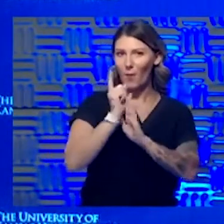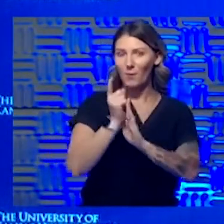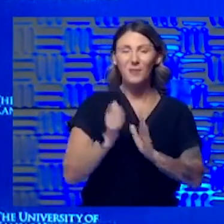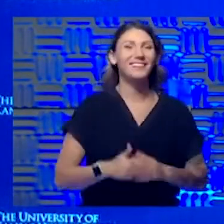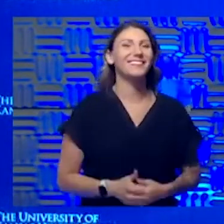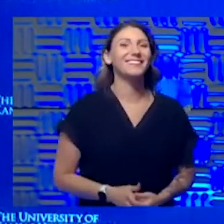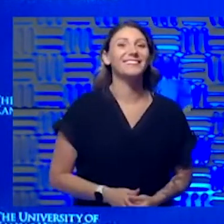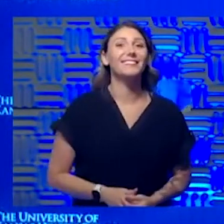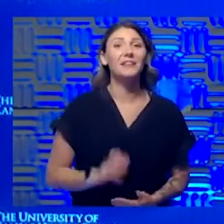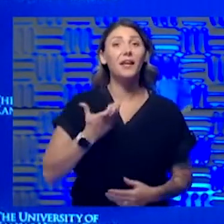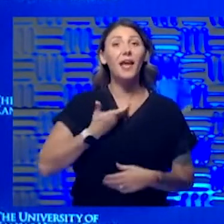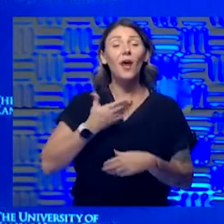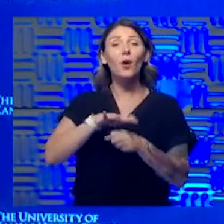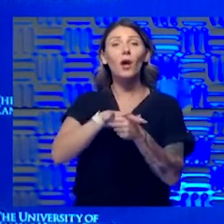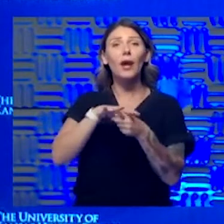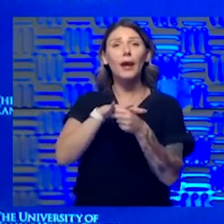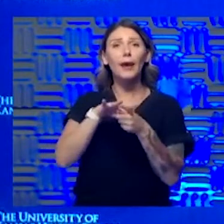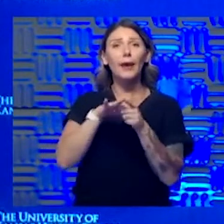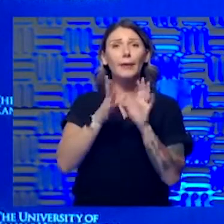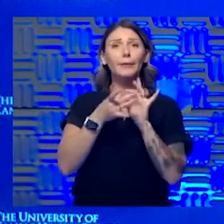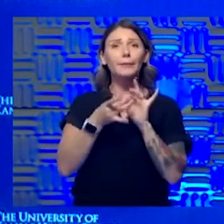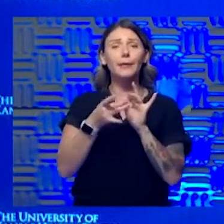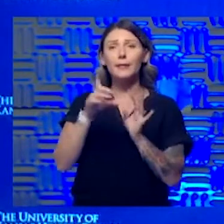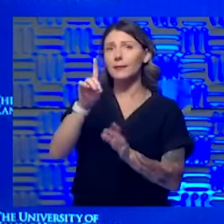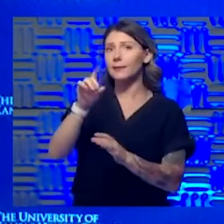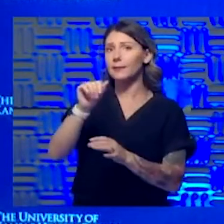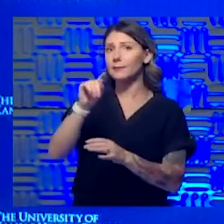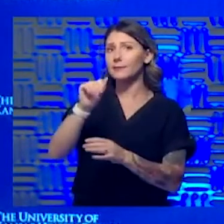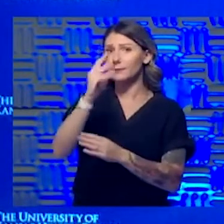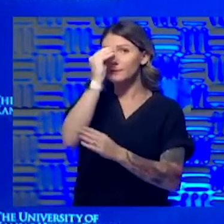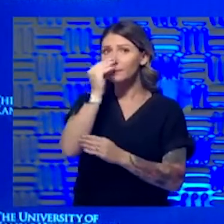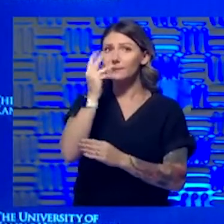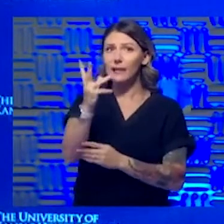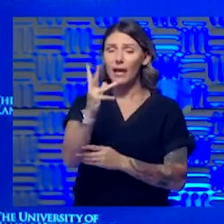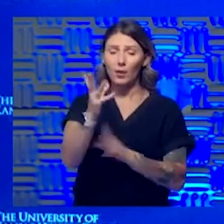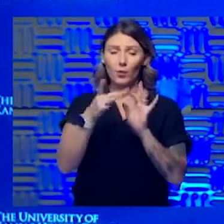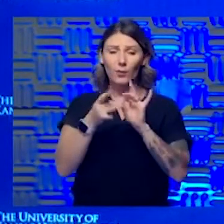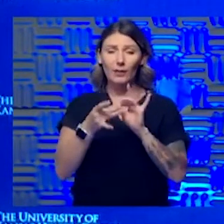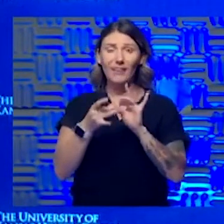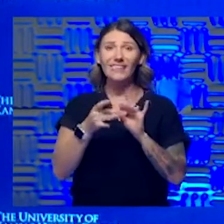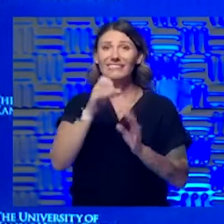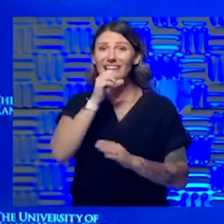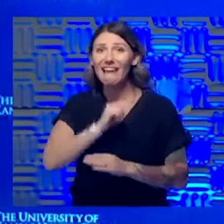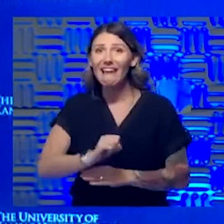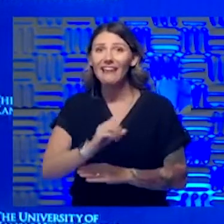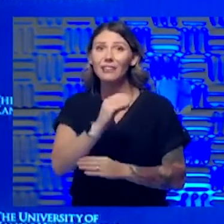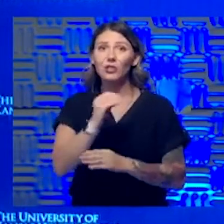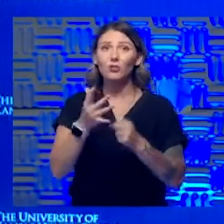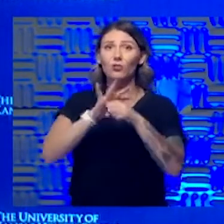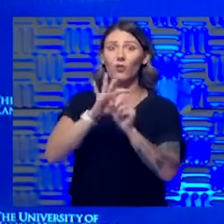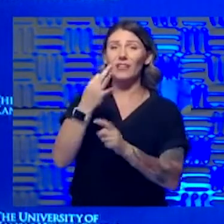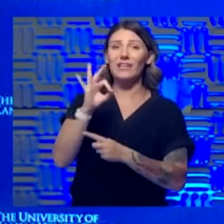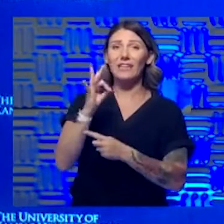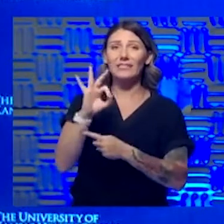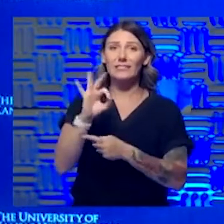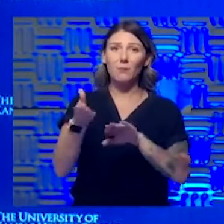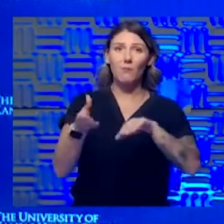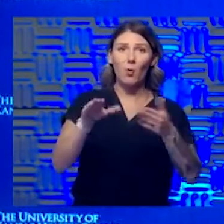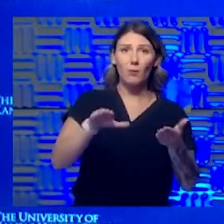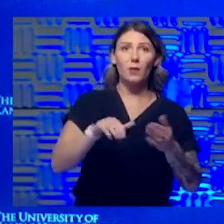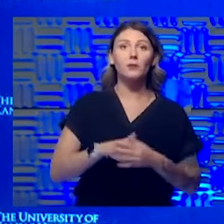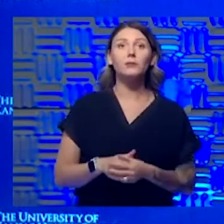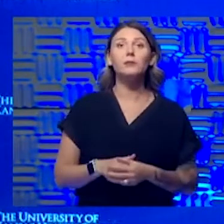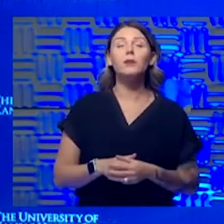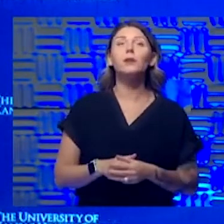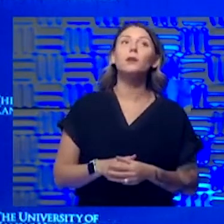our area, do we have data on cases by age and comorbidities? And again, the question is for us. Yeah. Do we have data